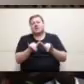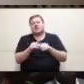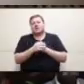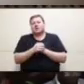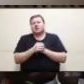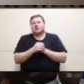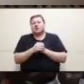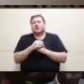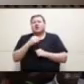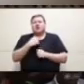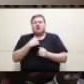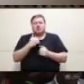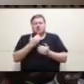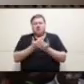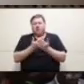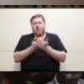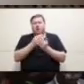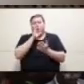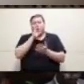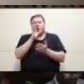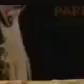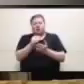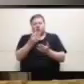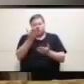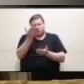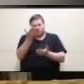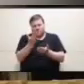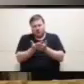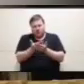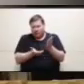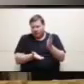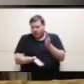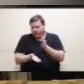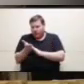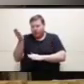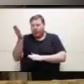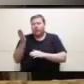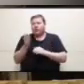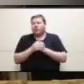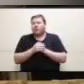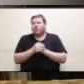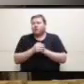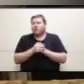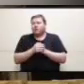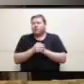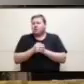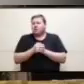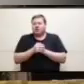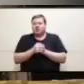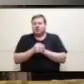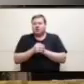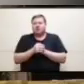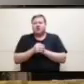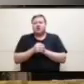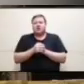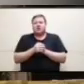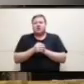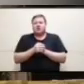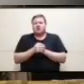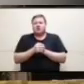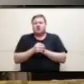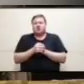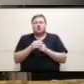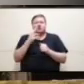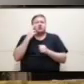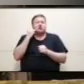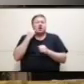therefore request that you be excused and then step off the platform, and let's try and deal with